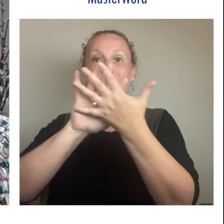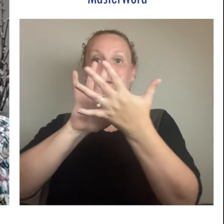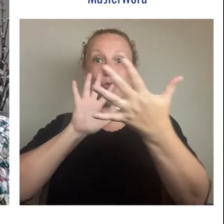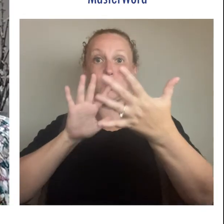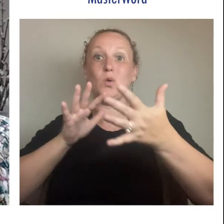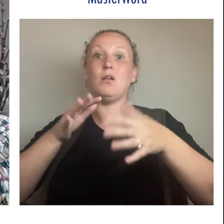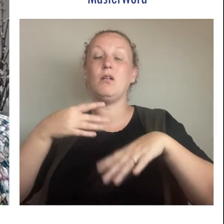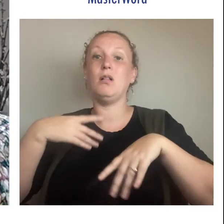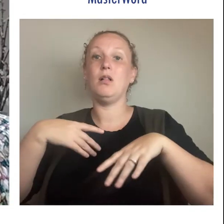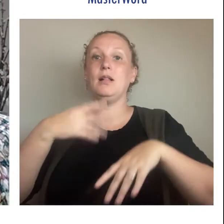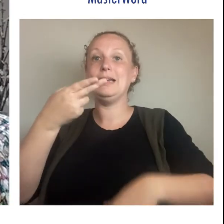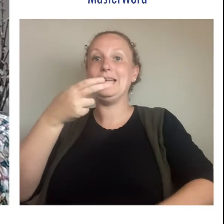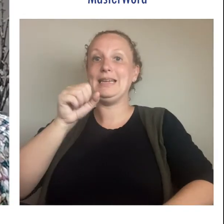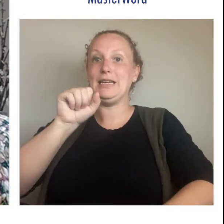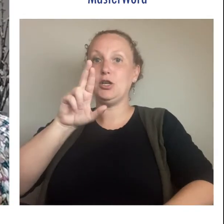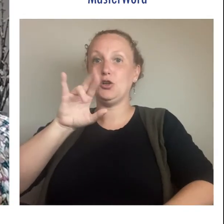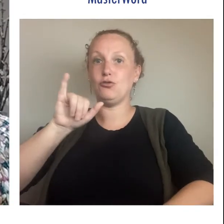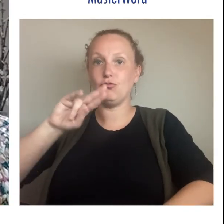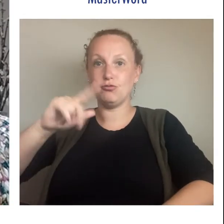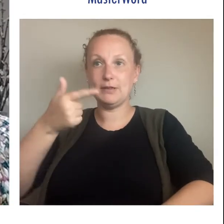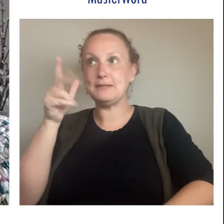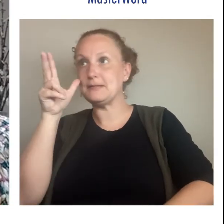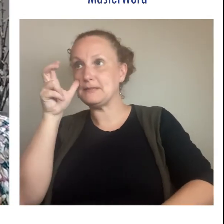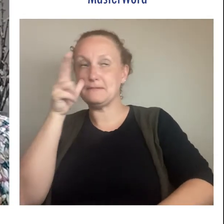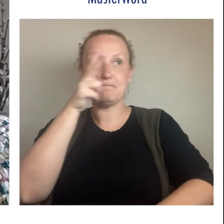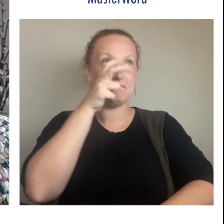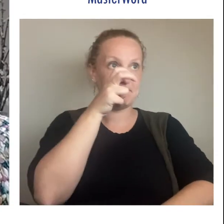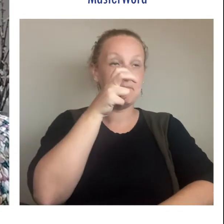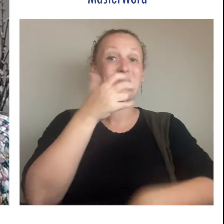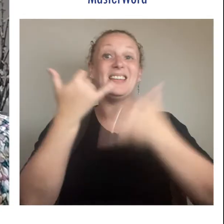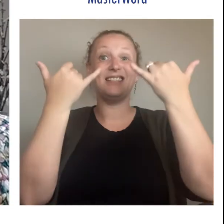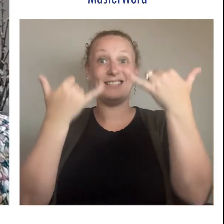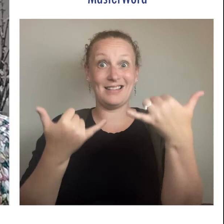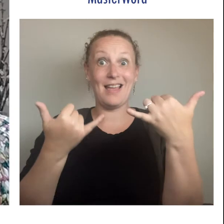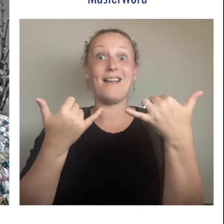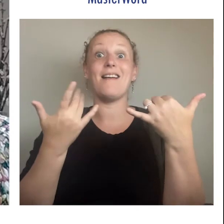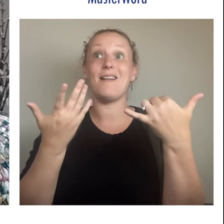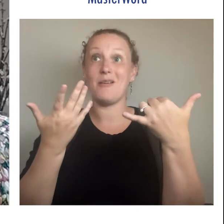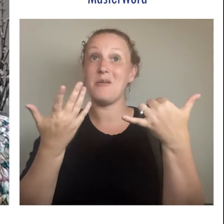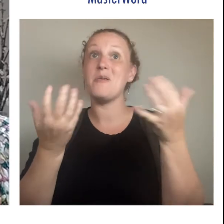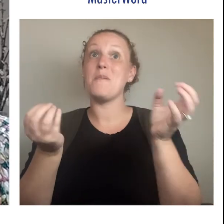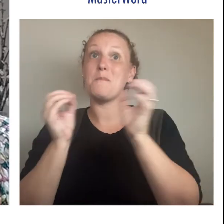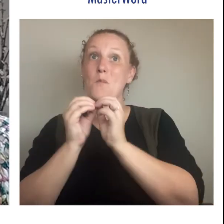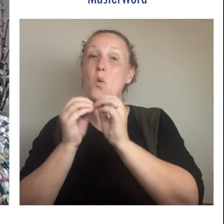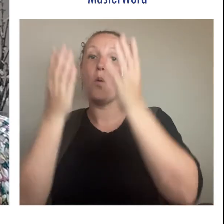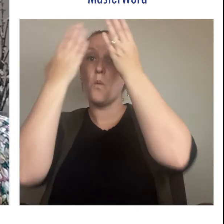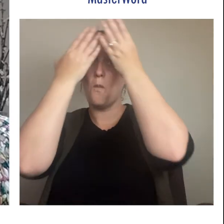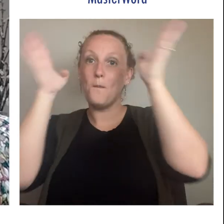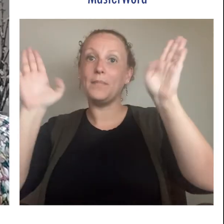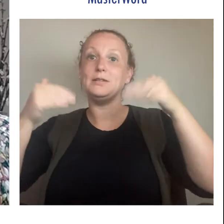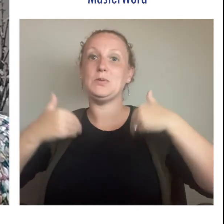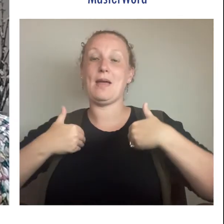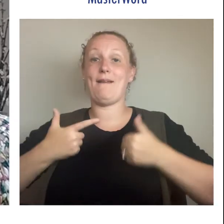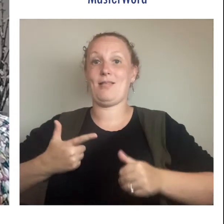have even had virtual trials. And so, yeah, I think that they are now more open to having virtual live